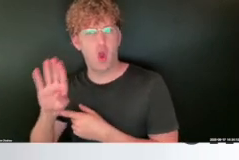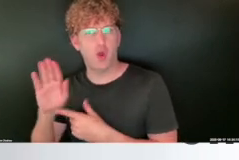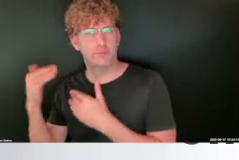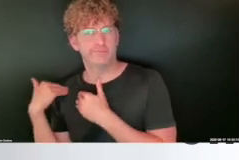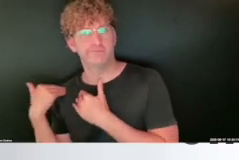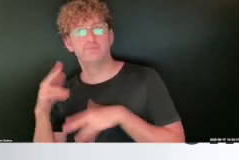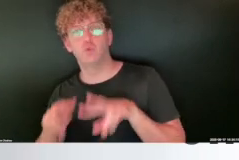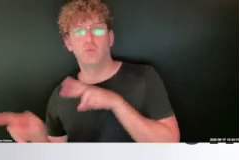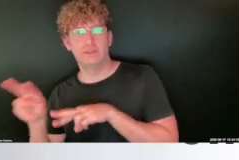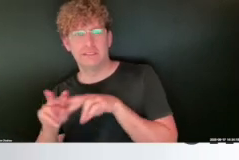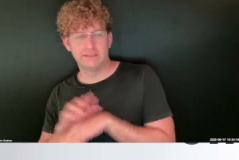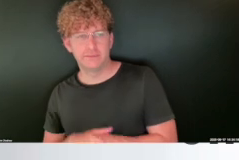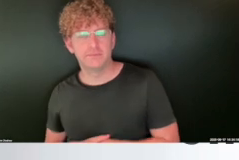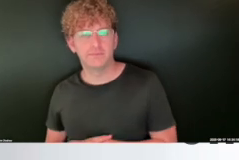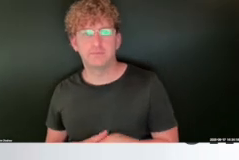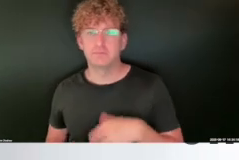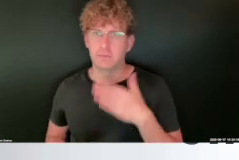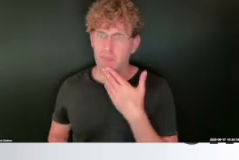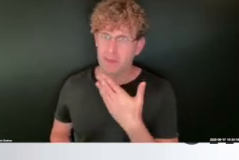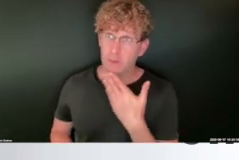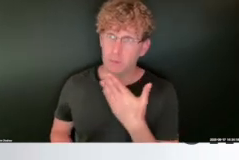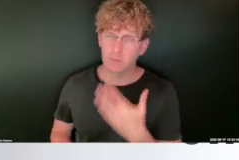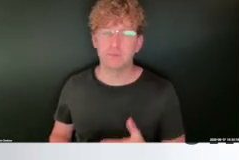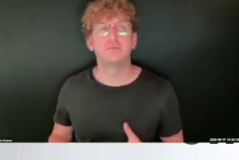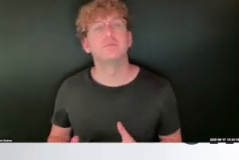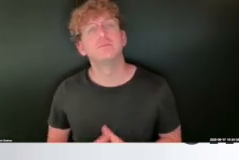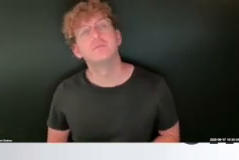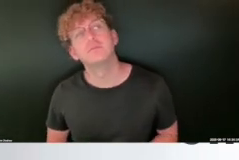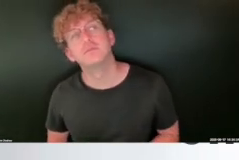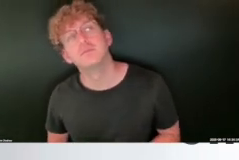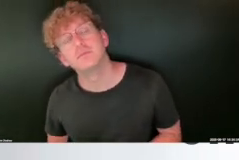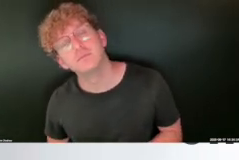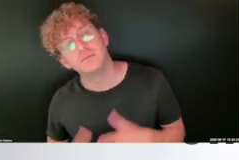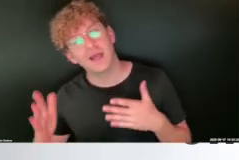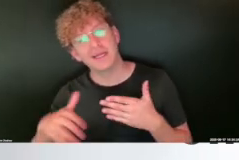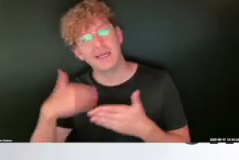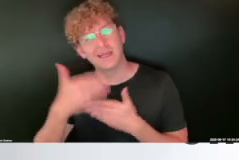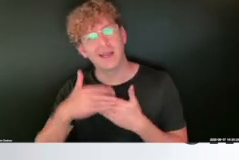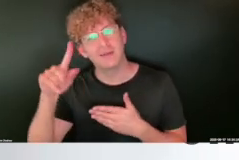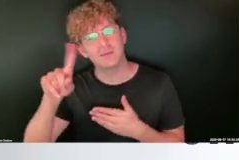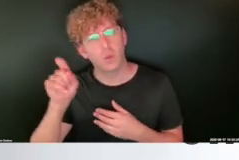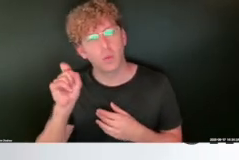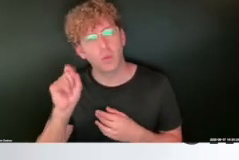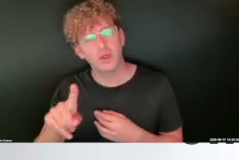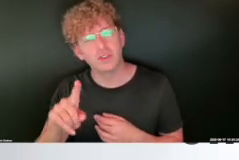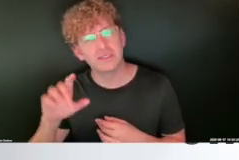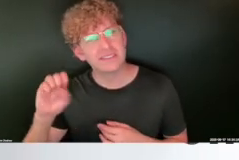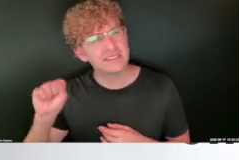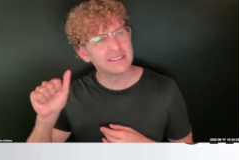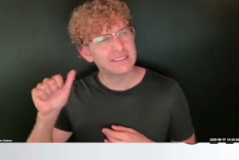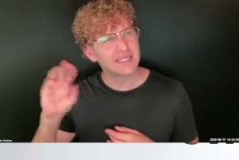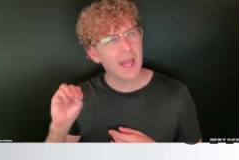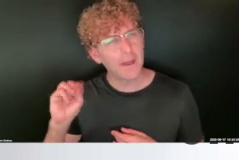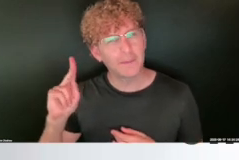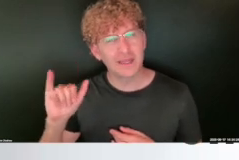Thanks, Grace. All right, next question from Sam Kilpatrick. As a follow-up, essentially my question is,